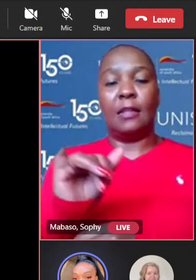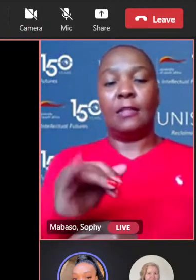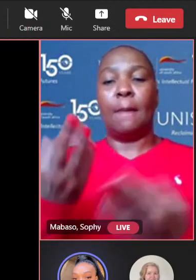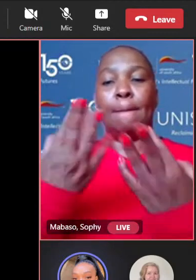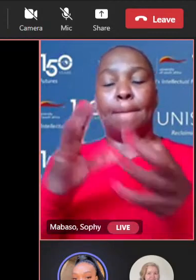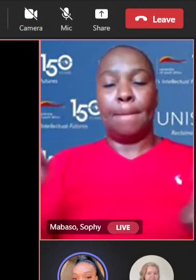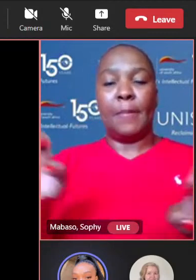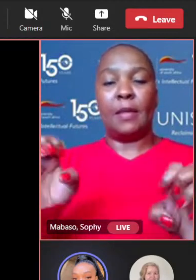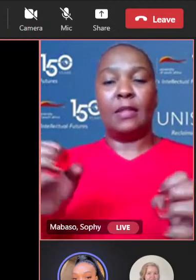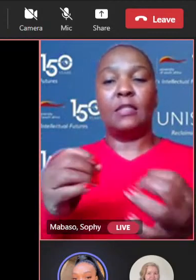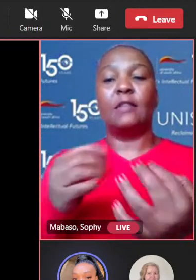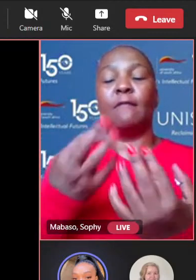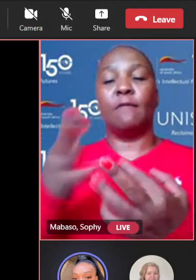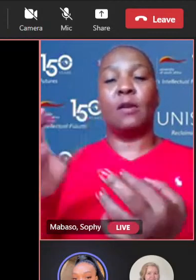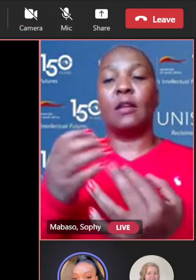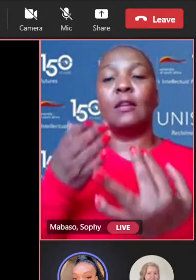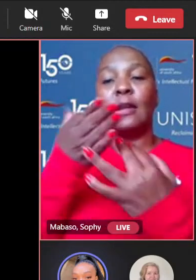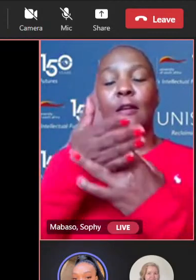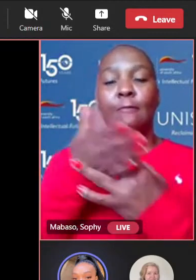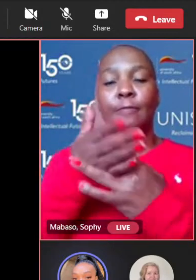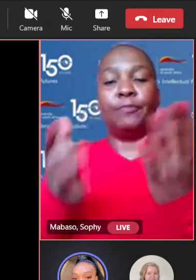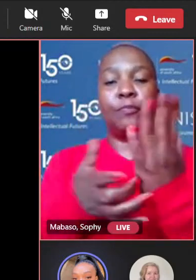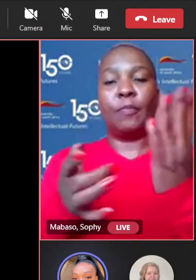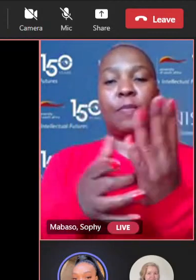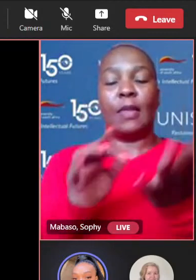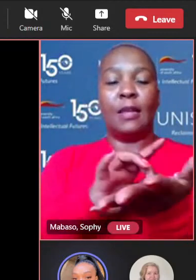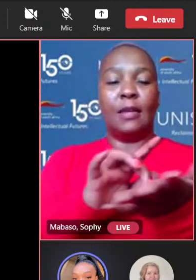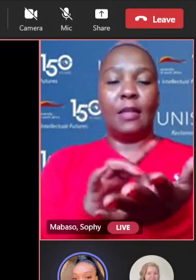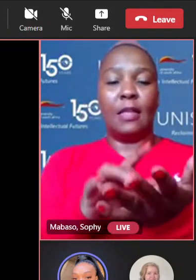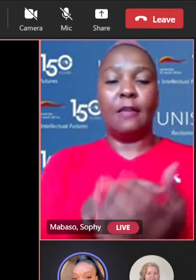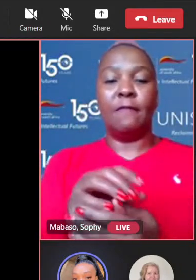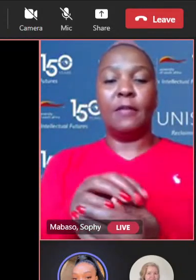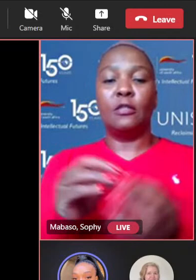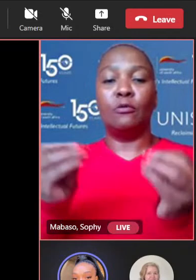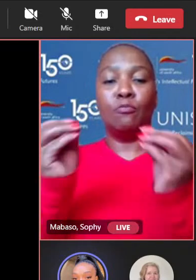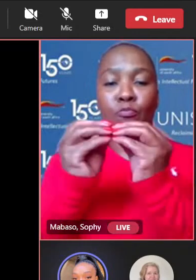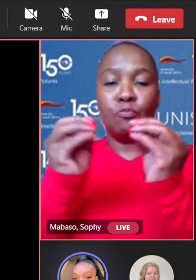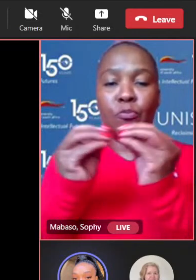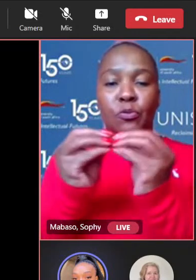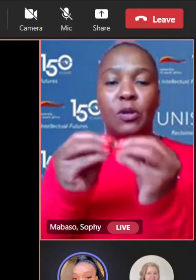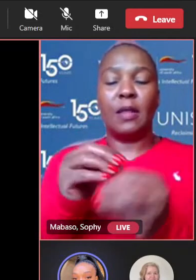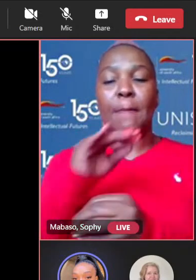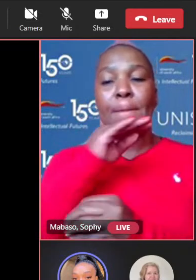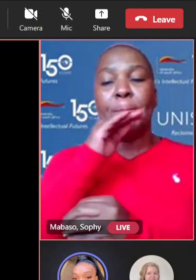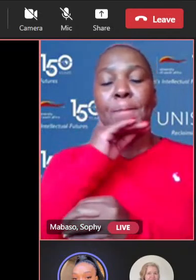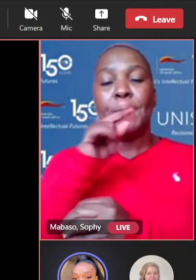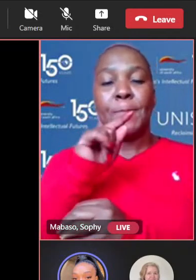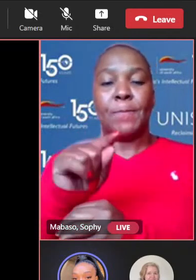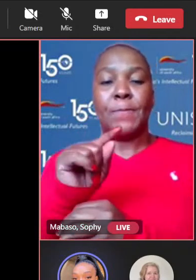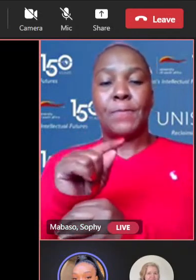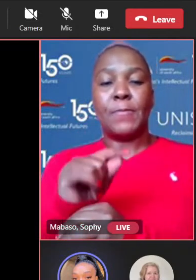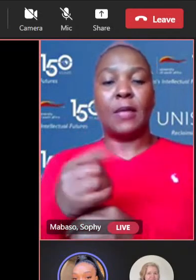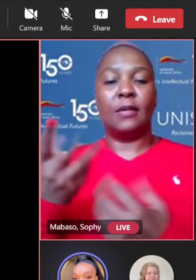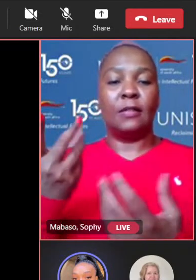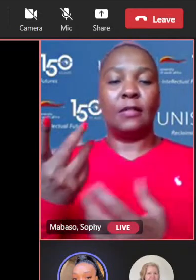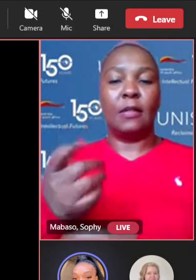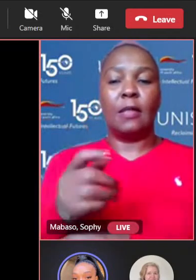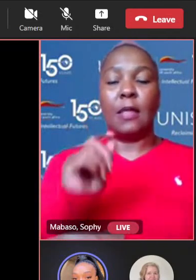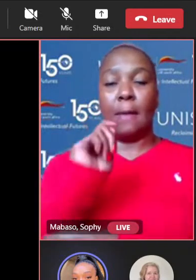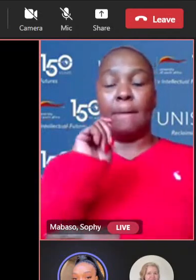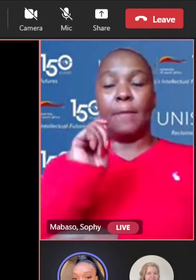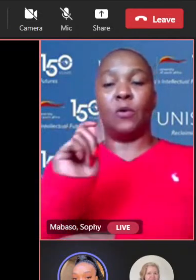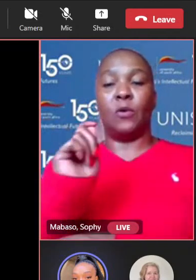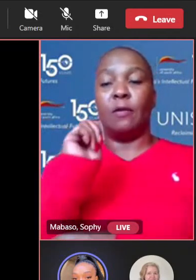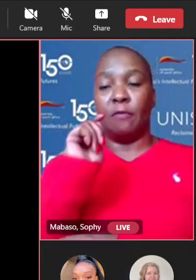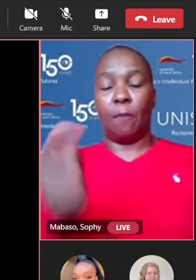access centers. And if it's blue, if it has a blue dot, it means that there's a fee charged by the digital access